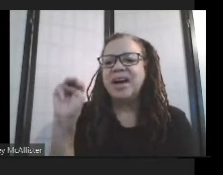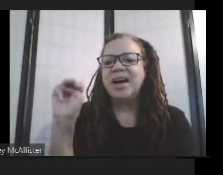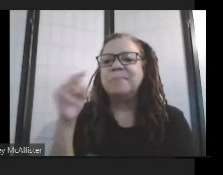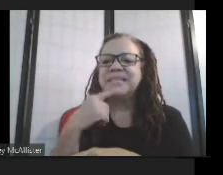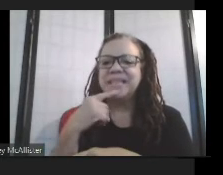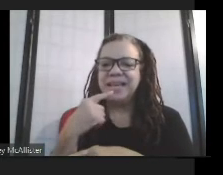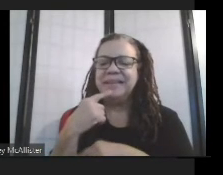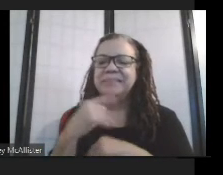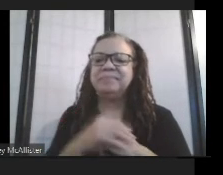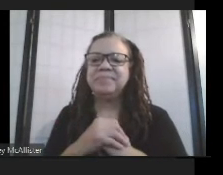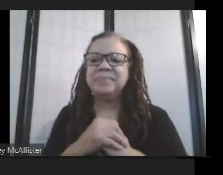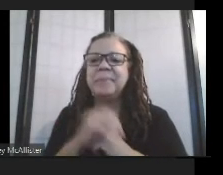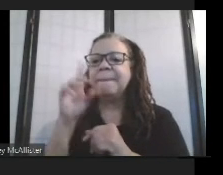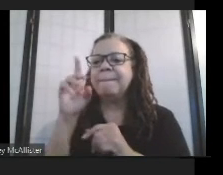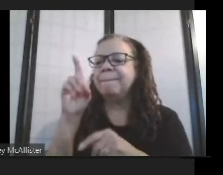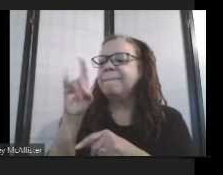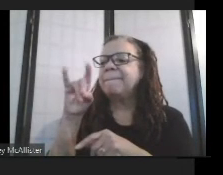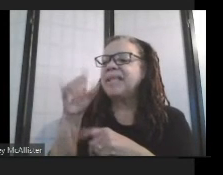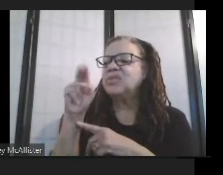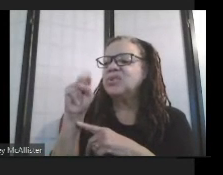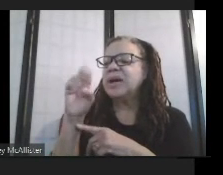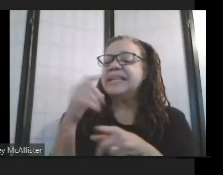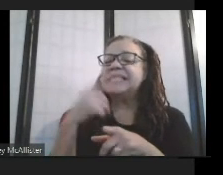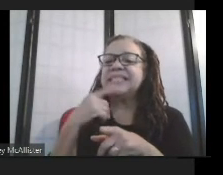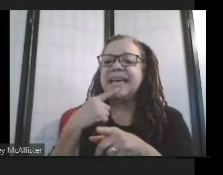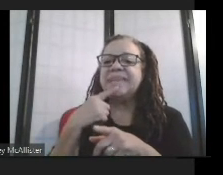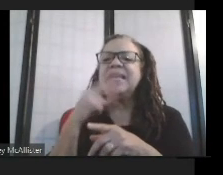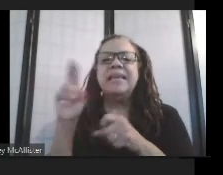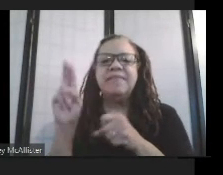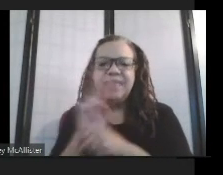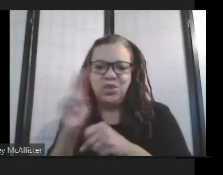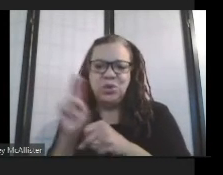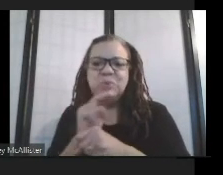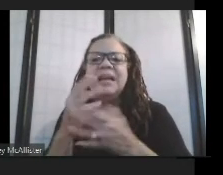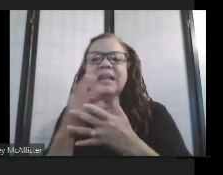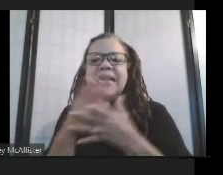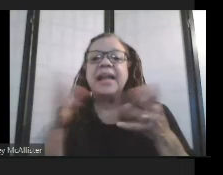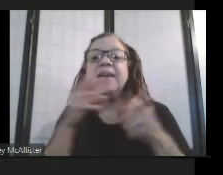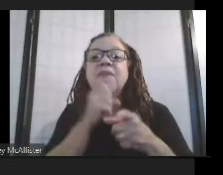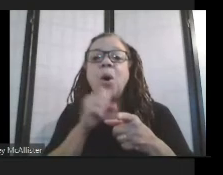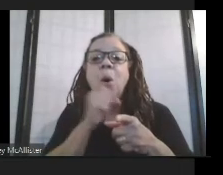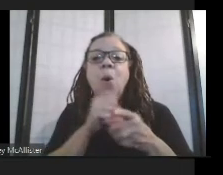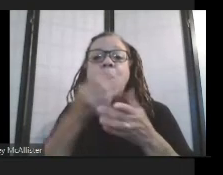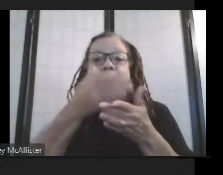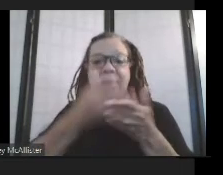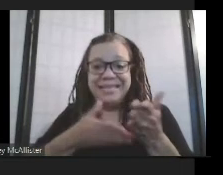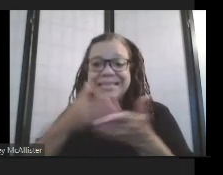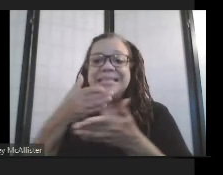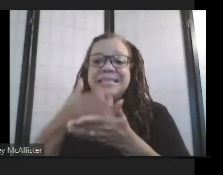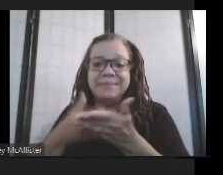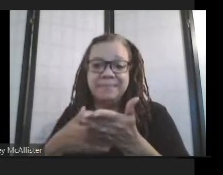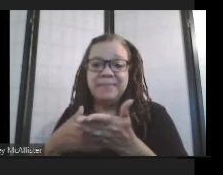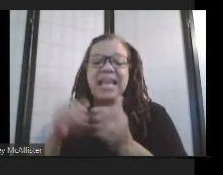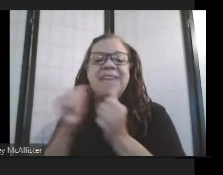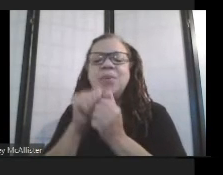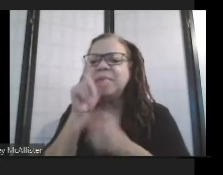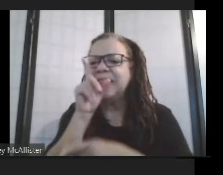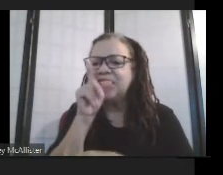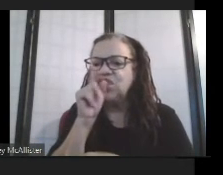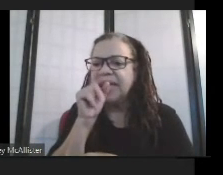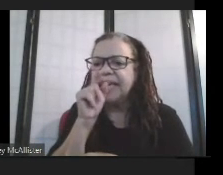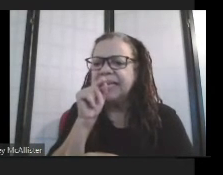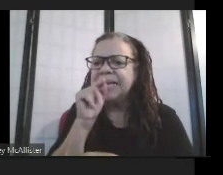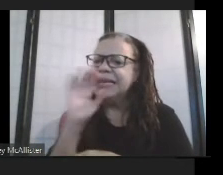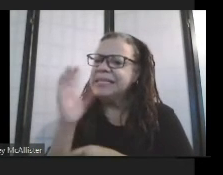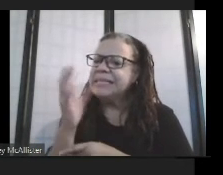I like about the robots that they use is a lot of discarded pieces, right? Yes. Even with the